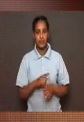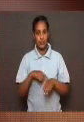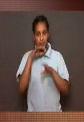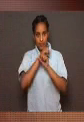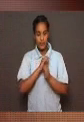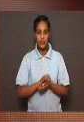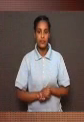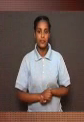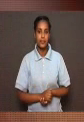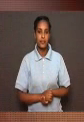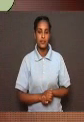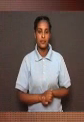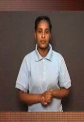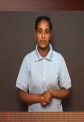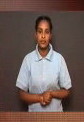Time's up.